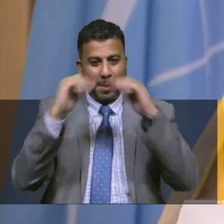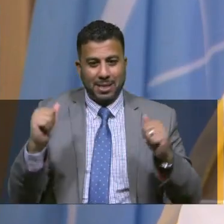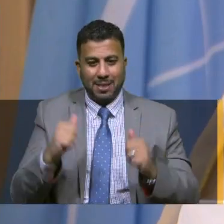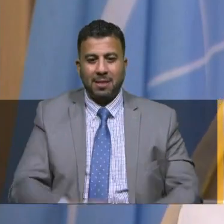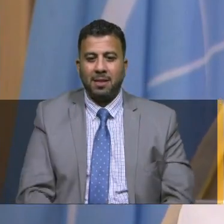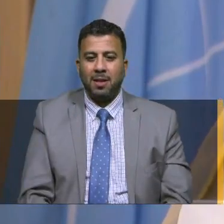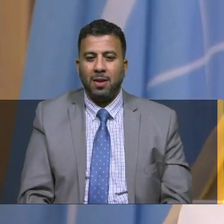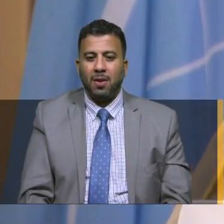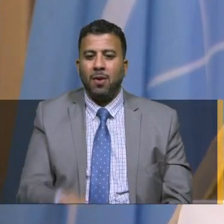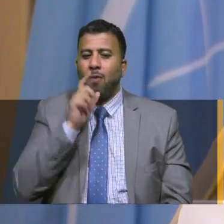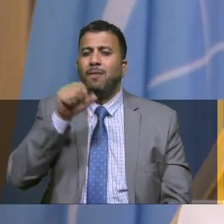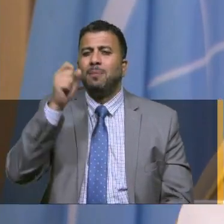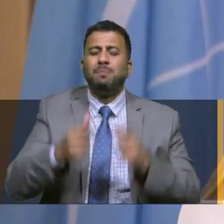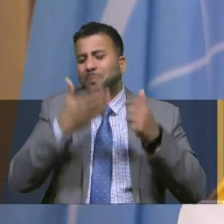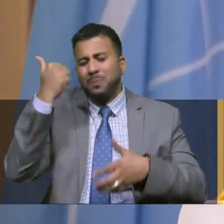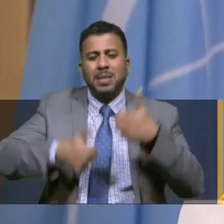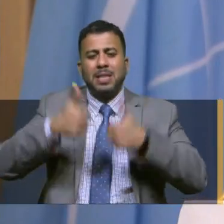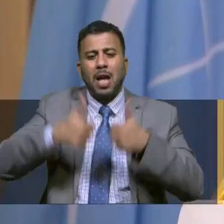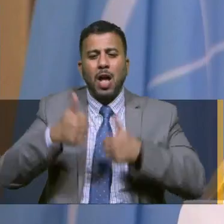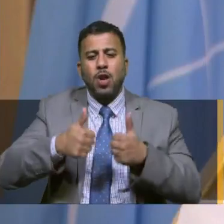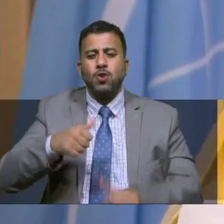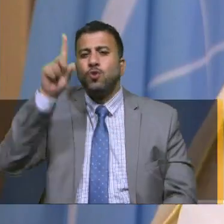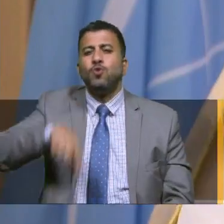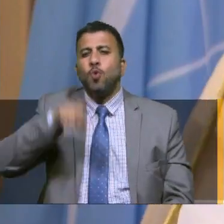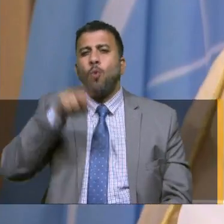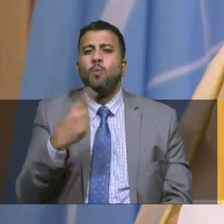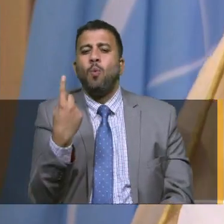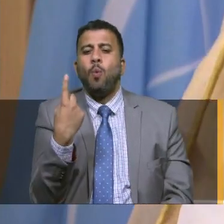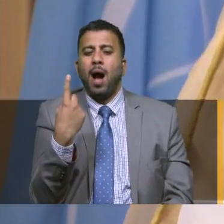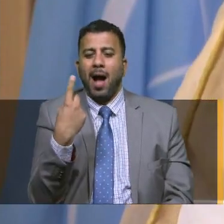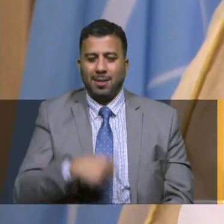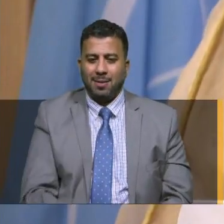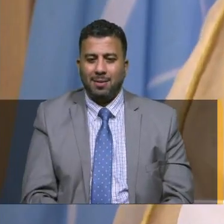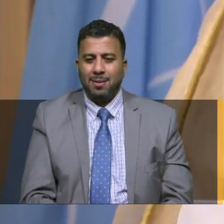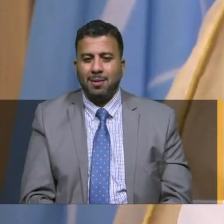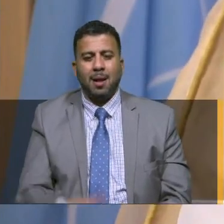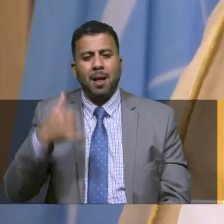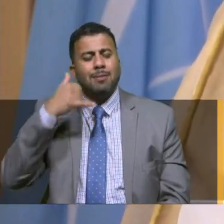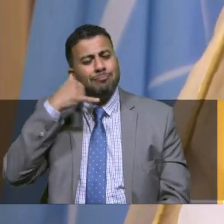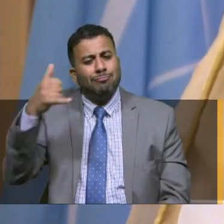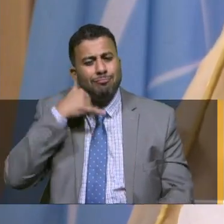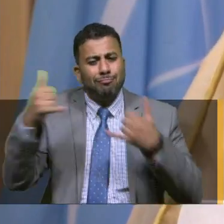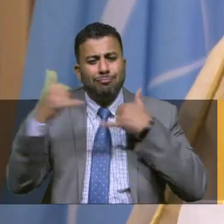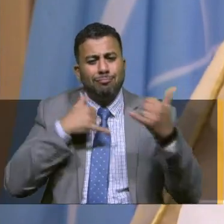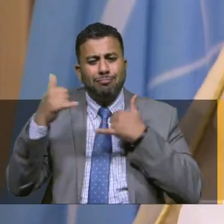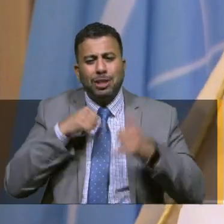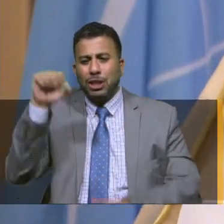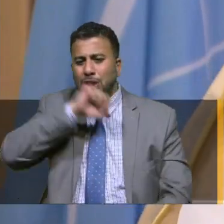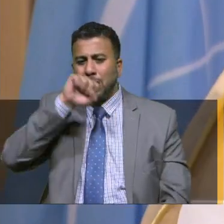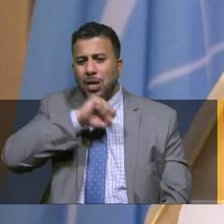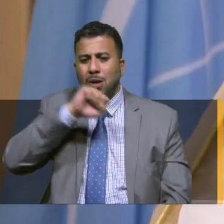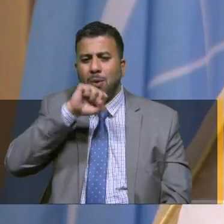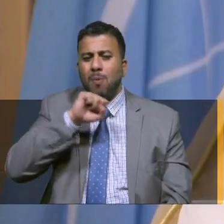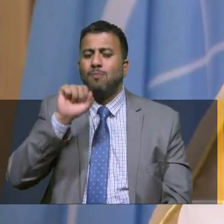a day left before the examination. I received a call from Sharjah saying that